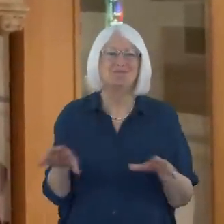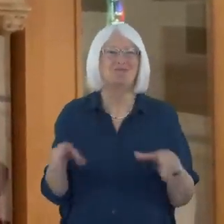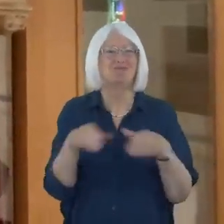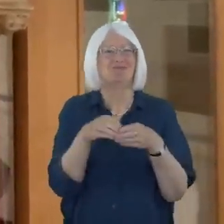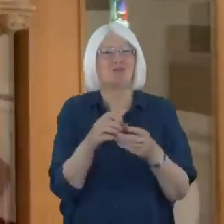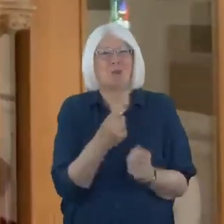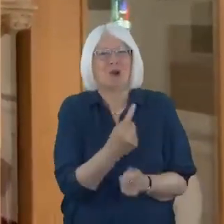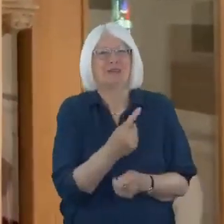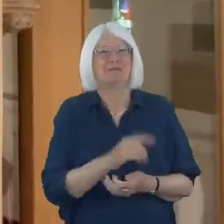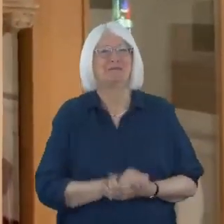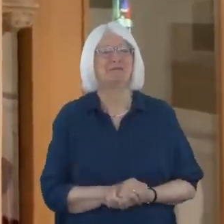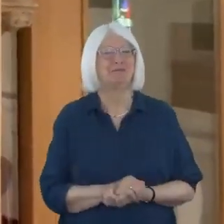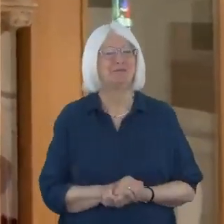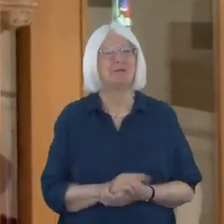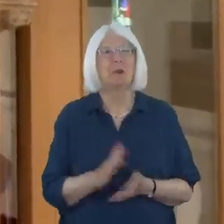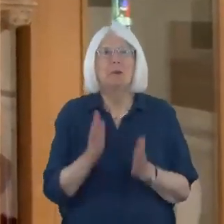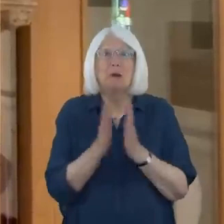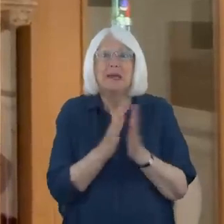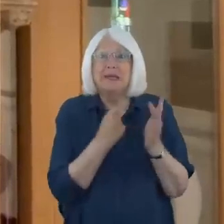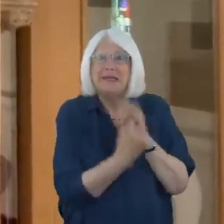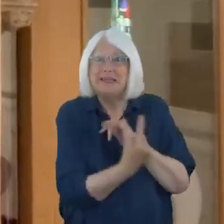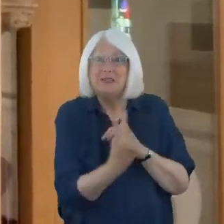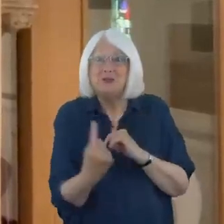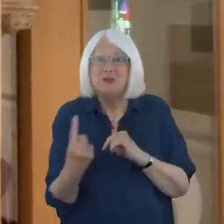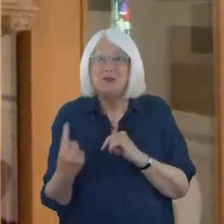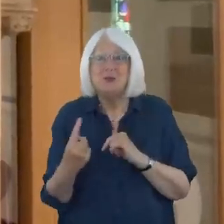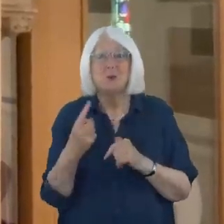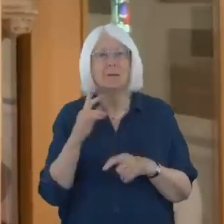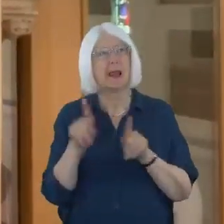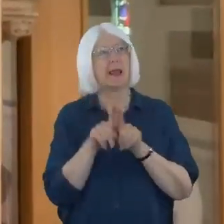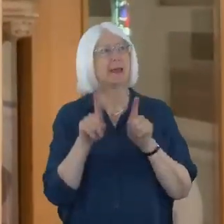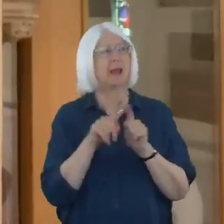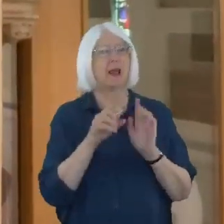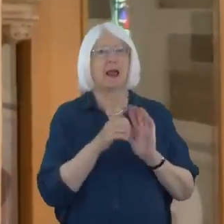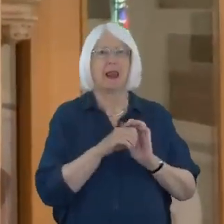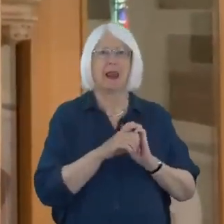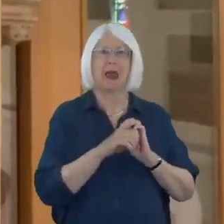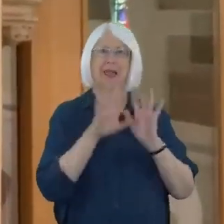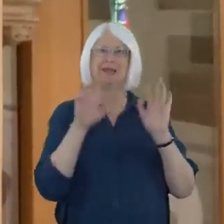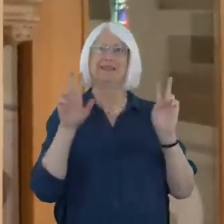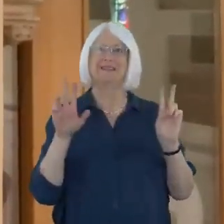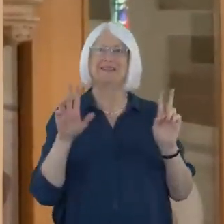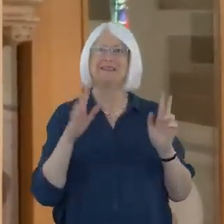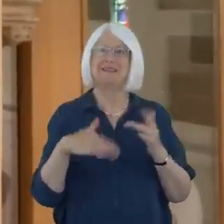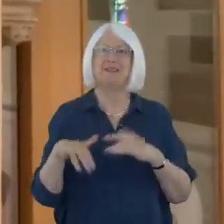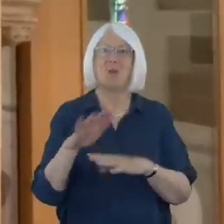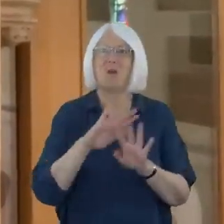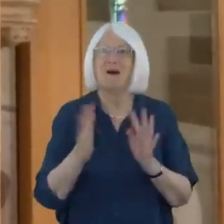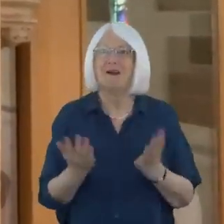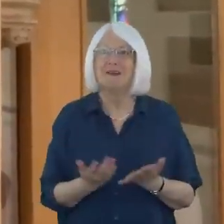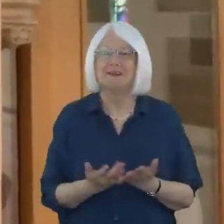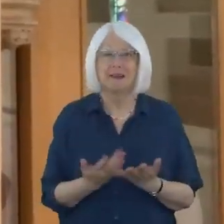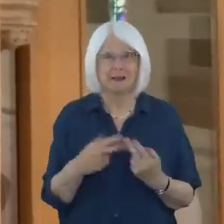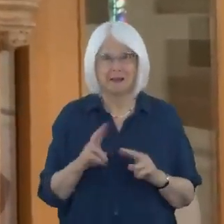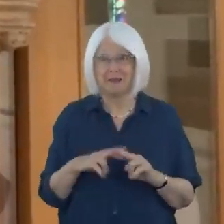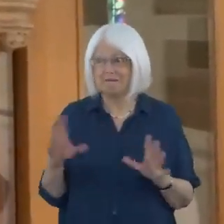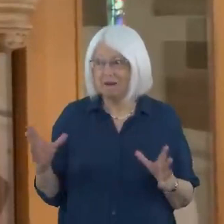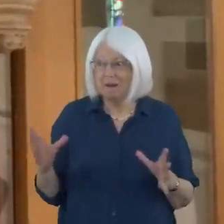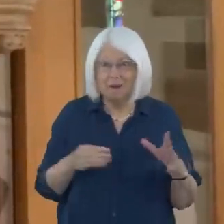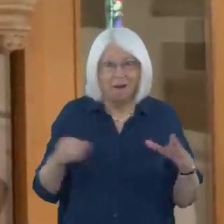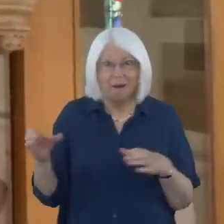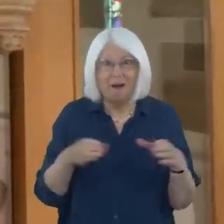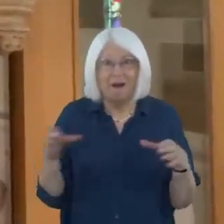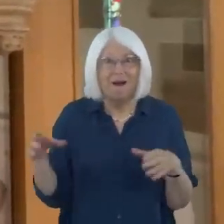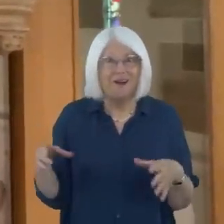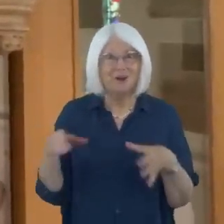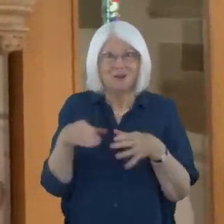individual may be a light in this troubled world. And if we all come together,